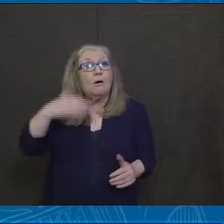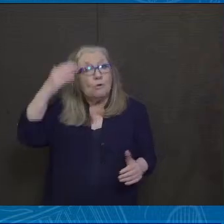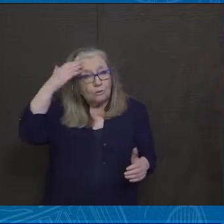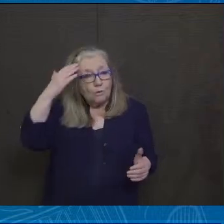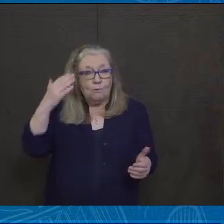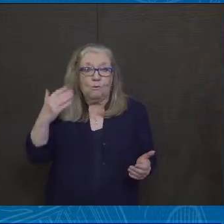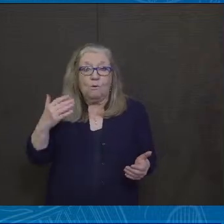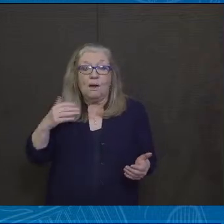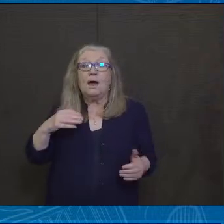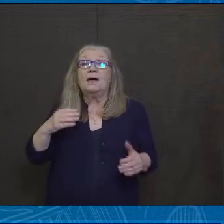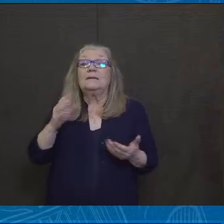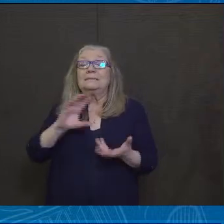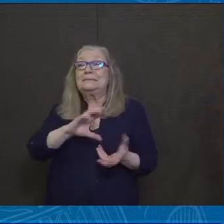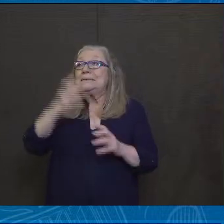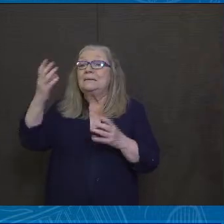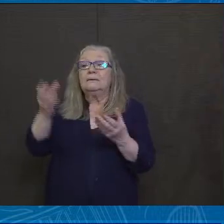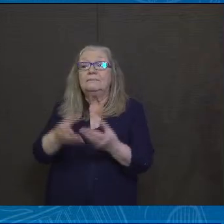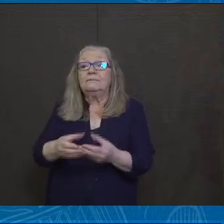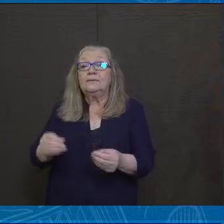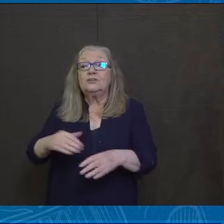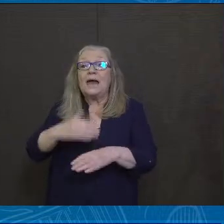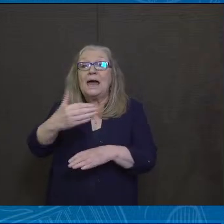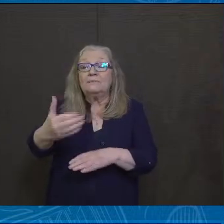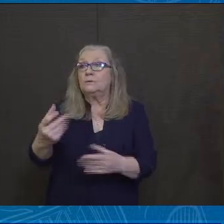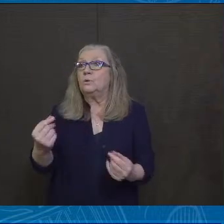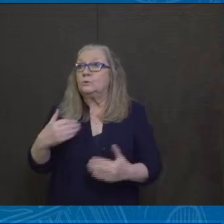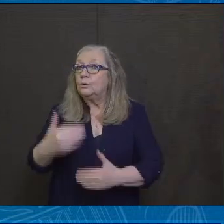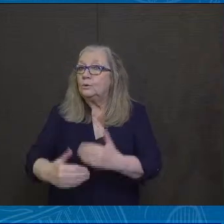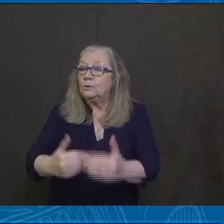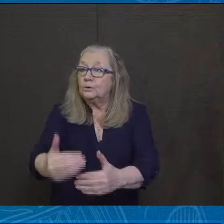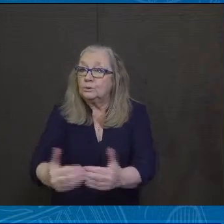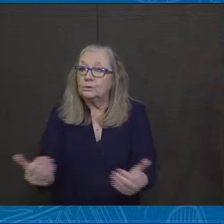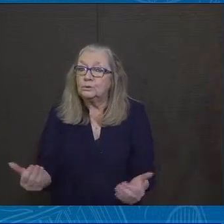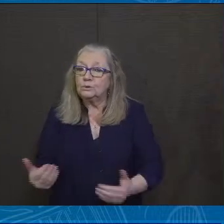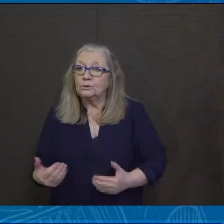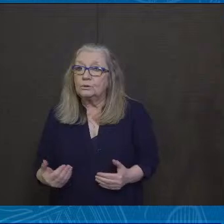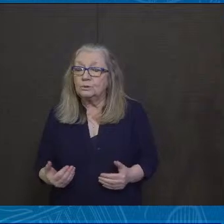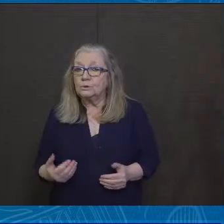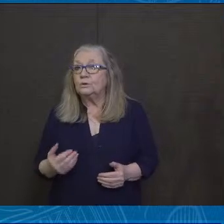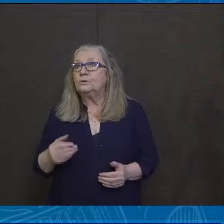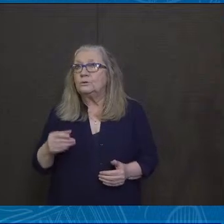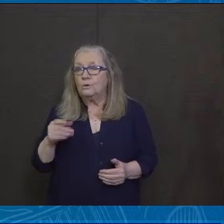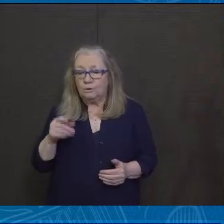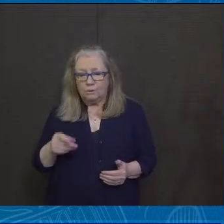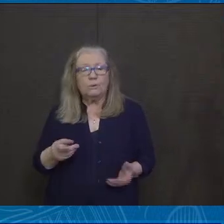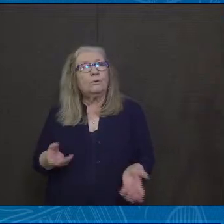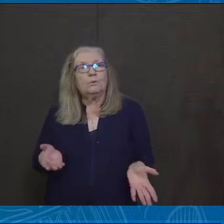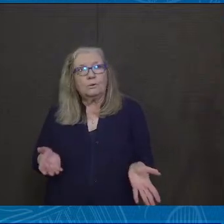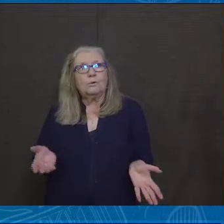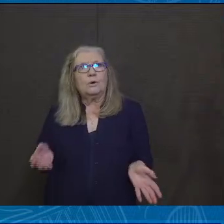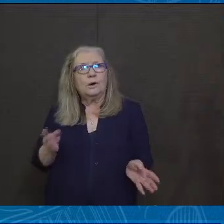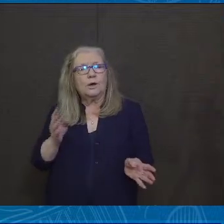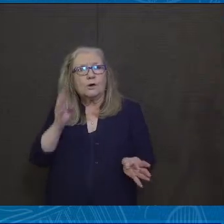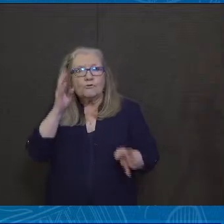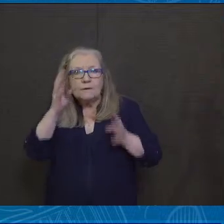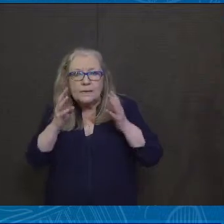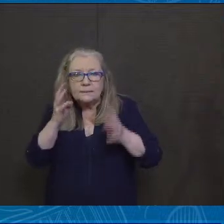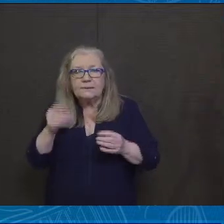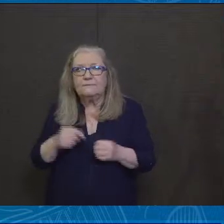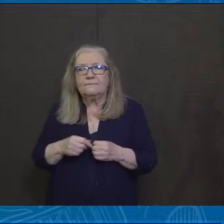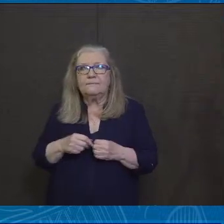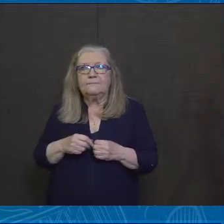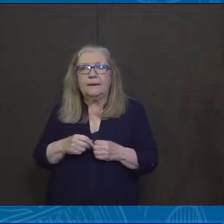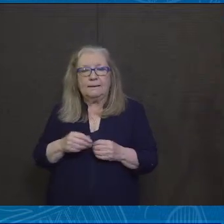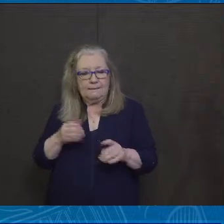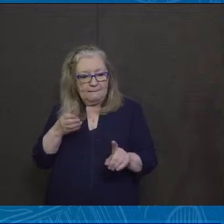after disasters. And this tool helps to get them more creative and innovatively